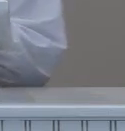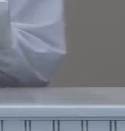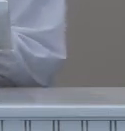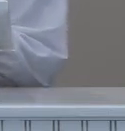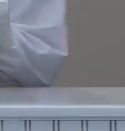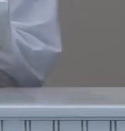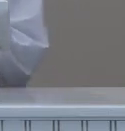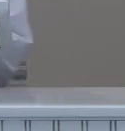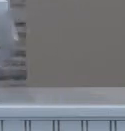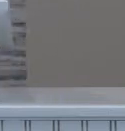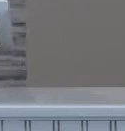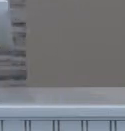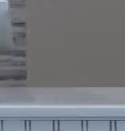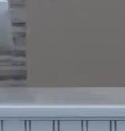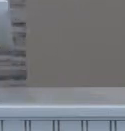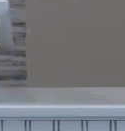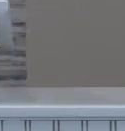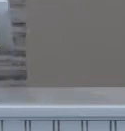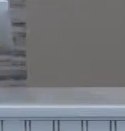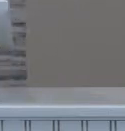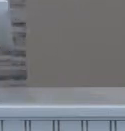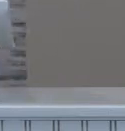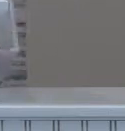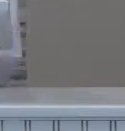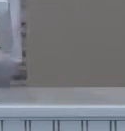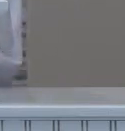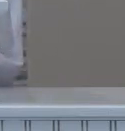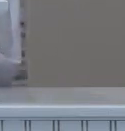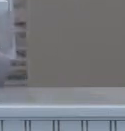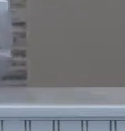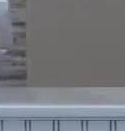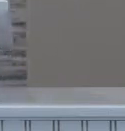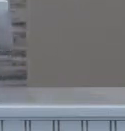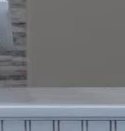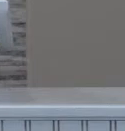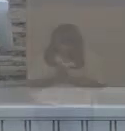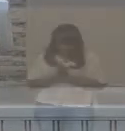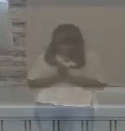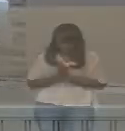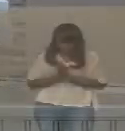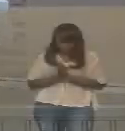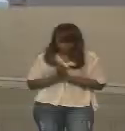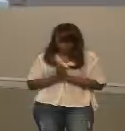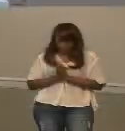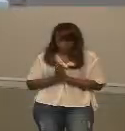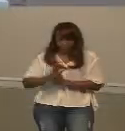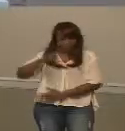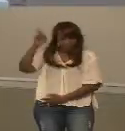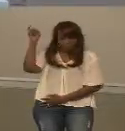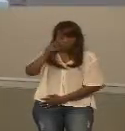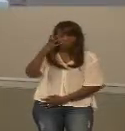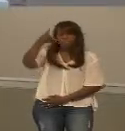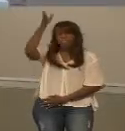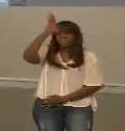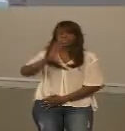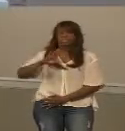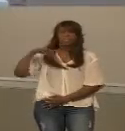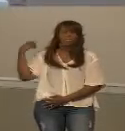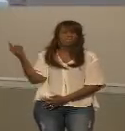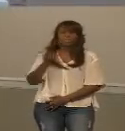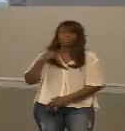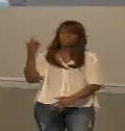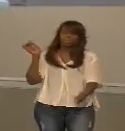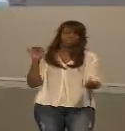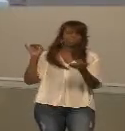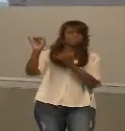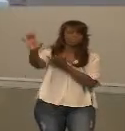name of the Lord. Hallelujah. Let us pray. All wise and eternal God, we